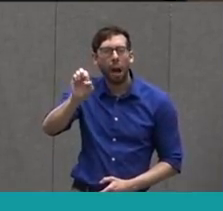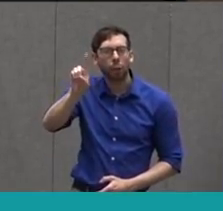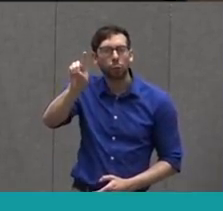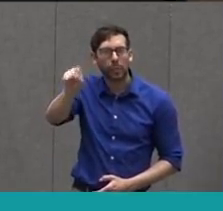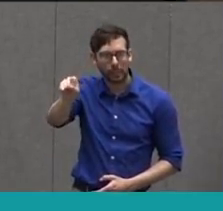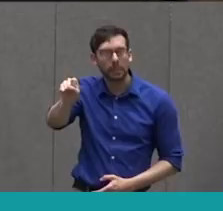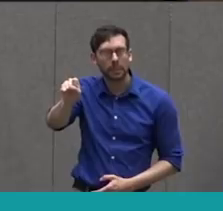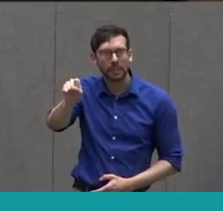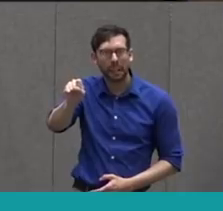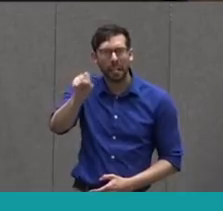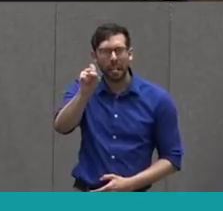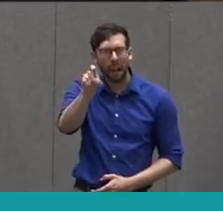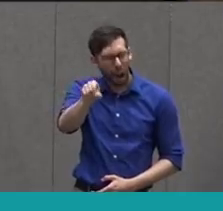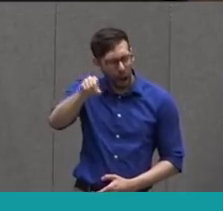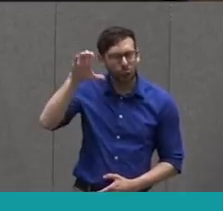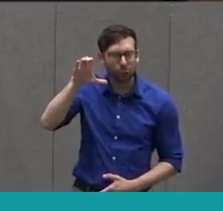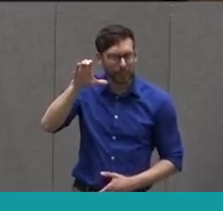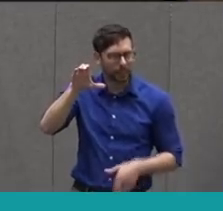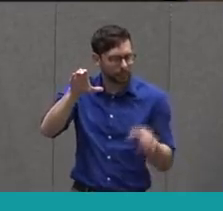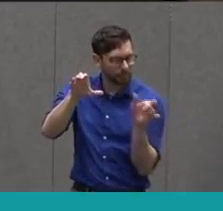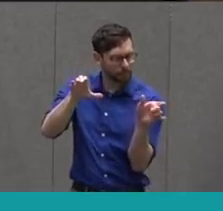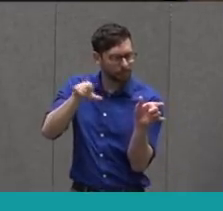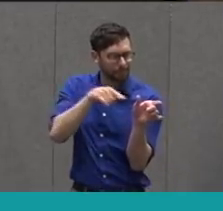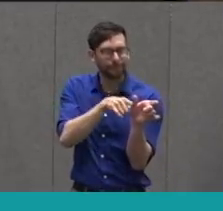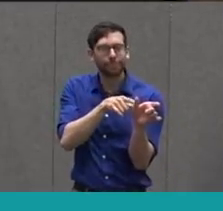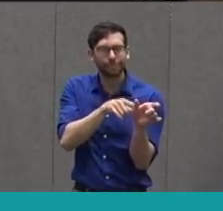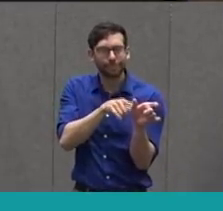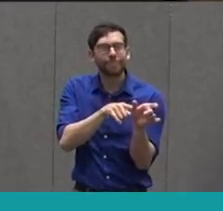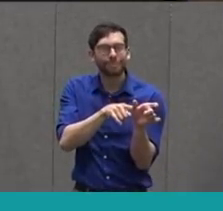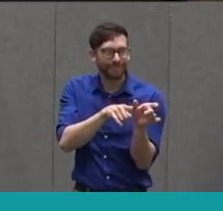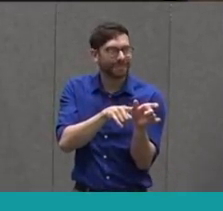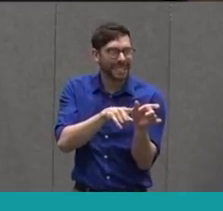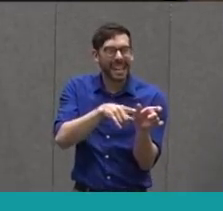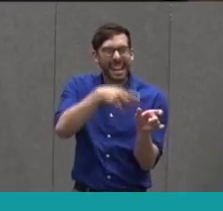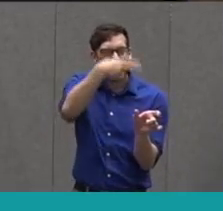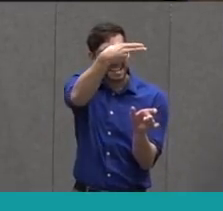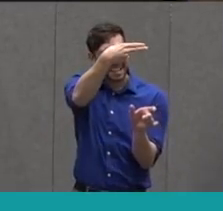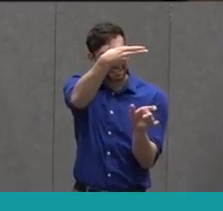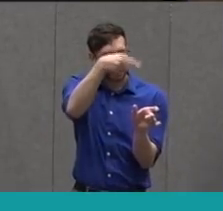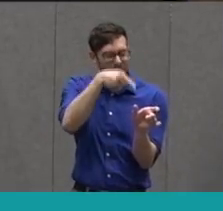job. That is true. The H does stand for hundreds.